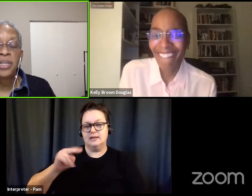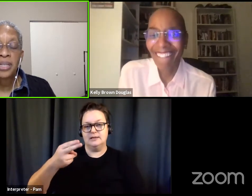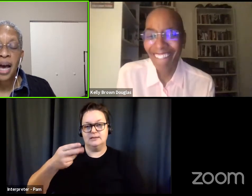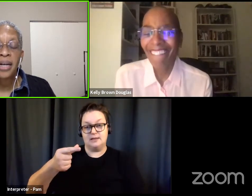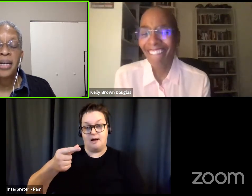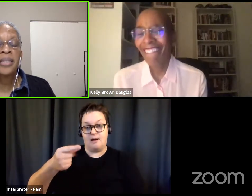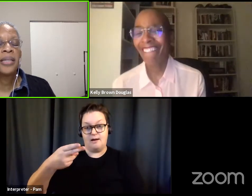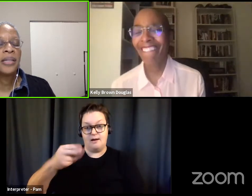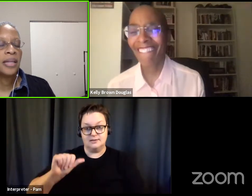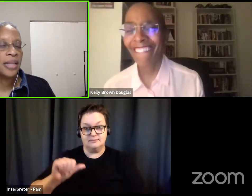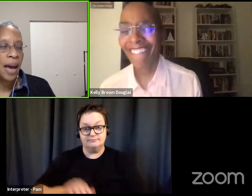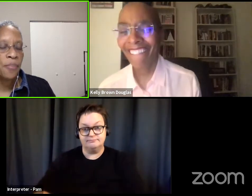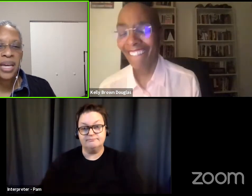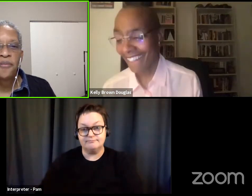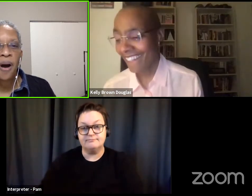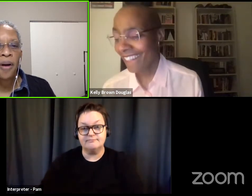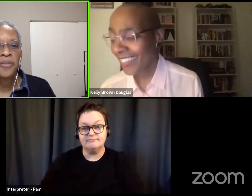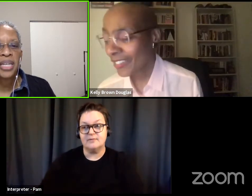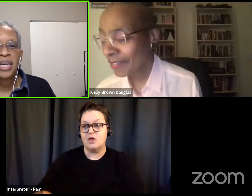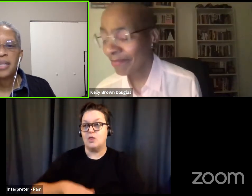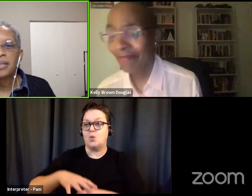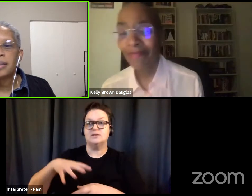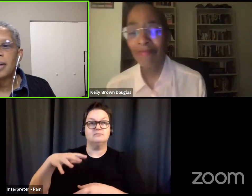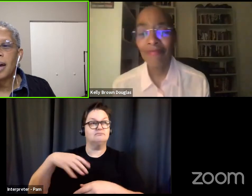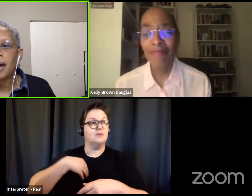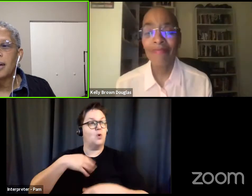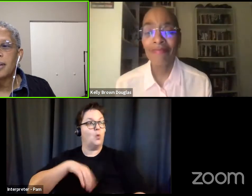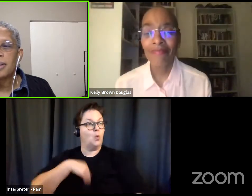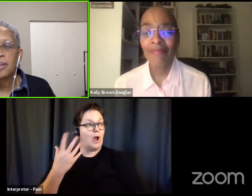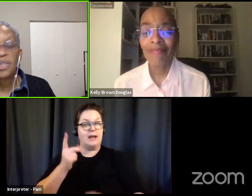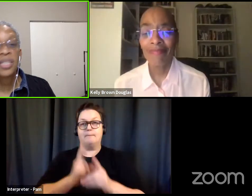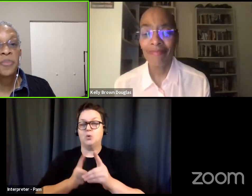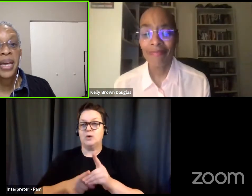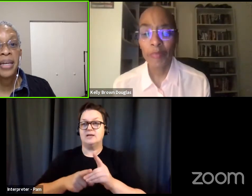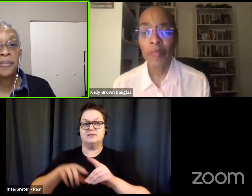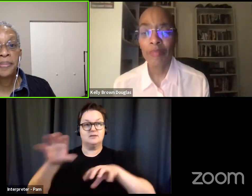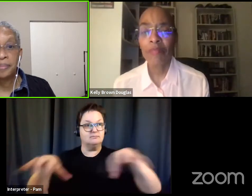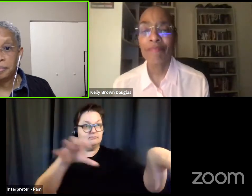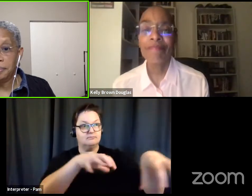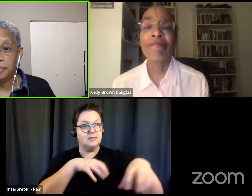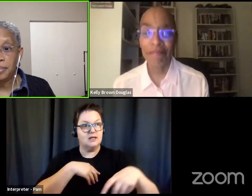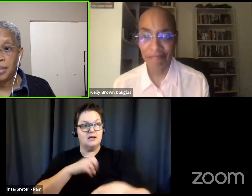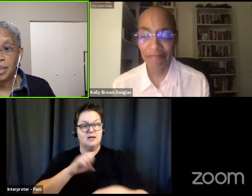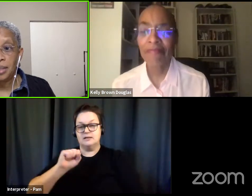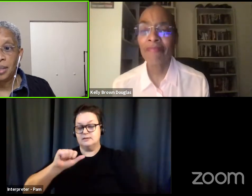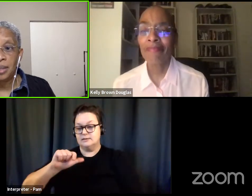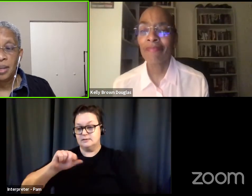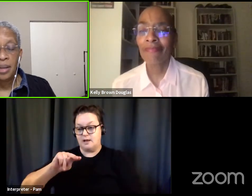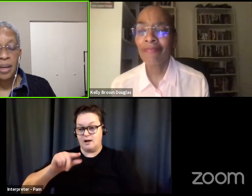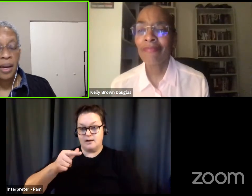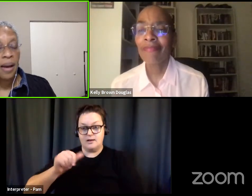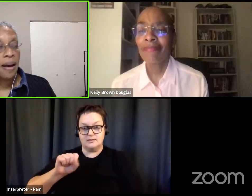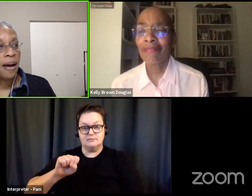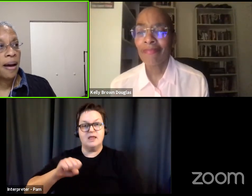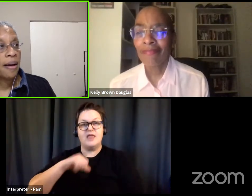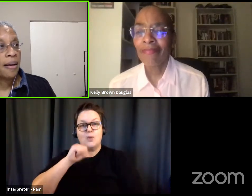White Buddhist sanghas not being involved in justice making.